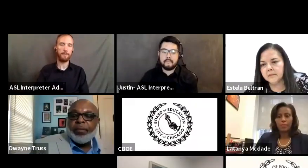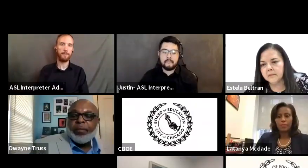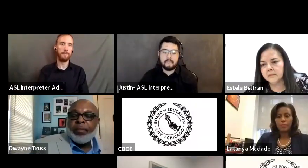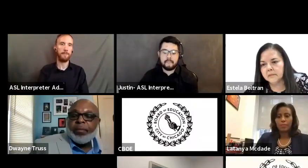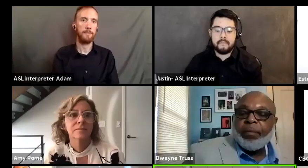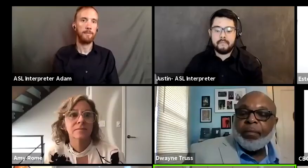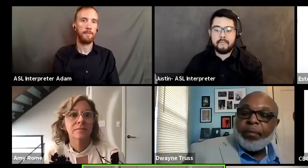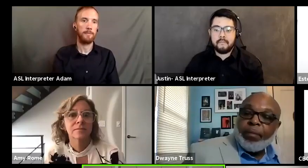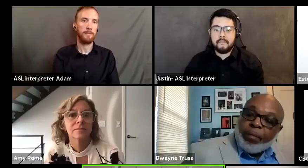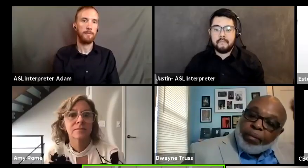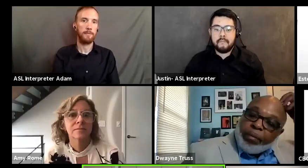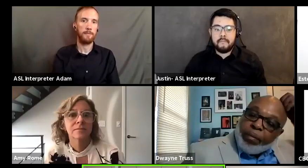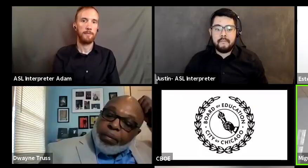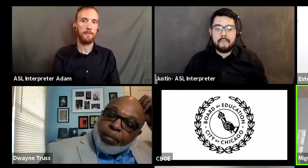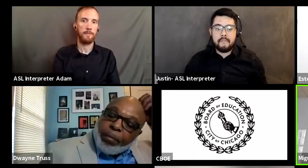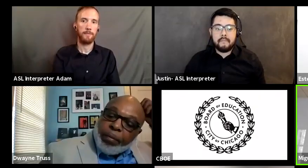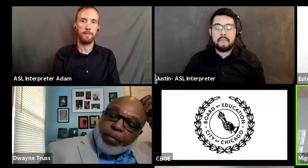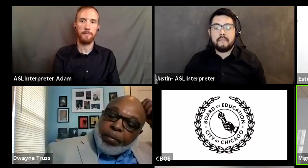everyone